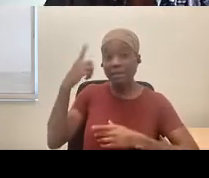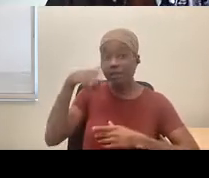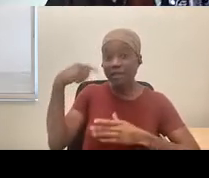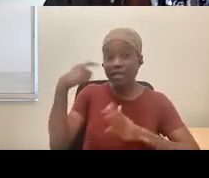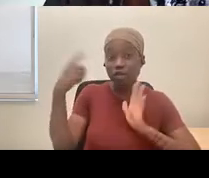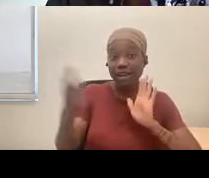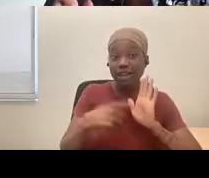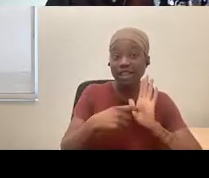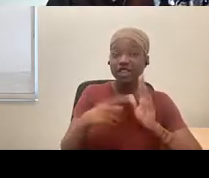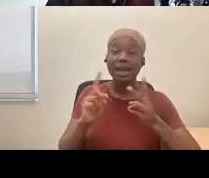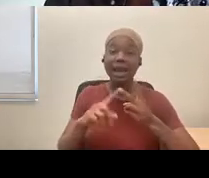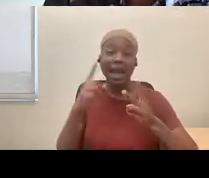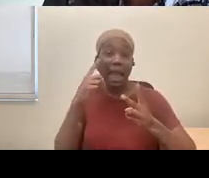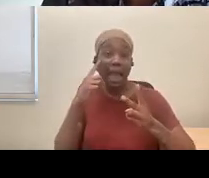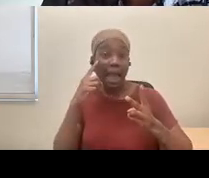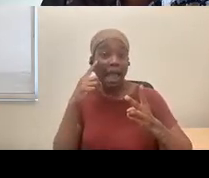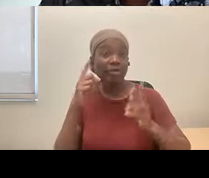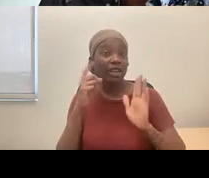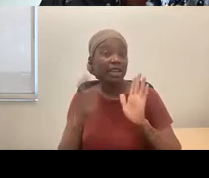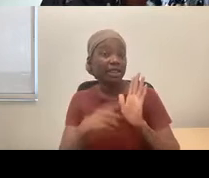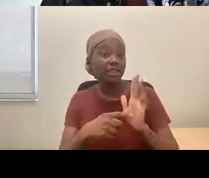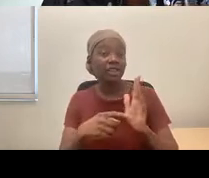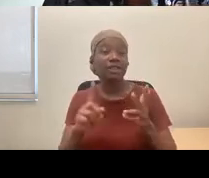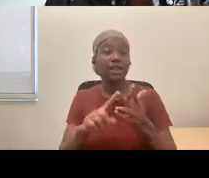iris recognition, fingerprints,